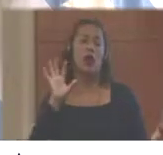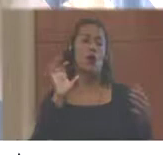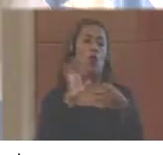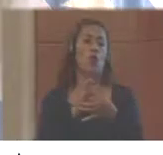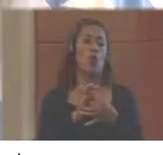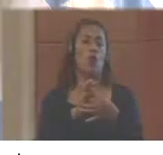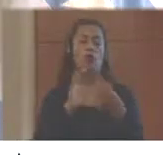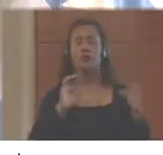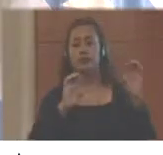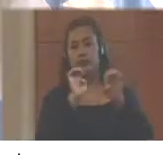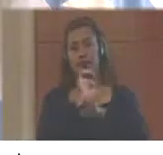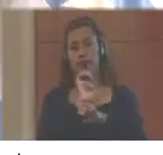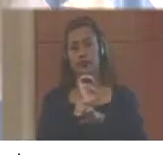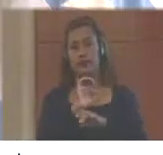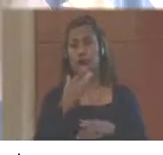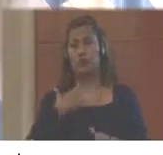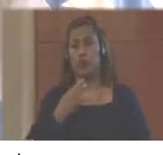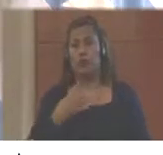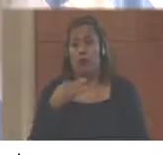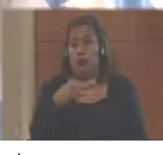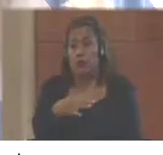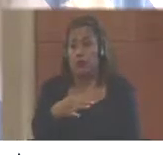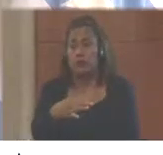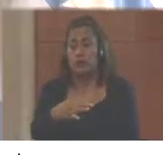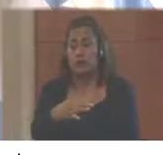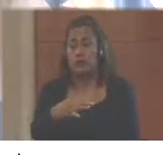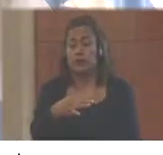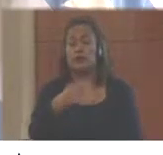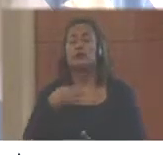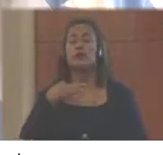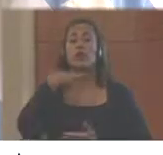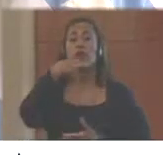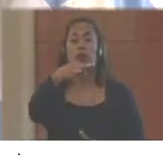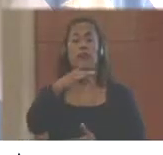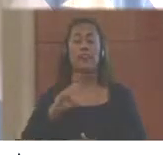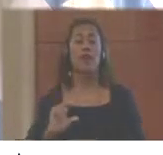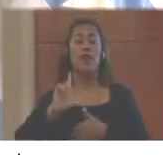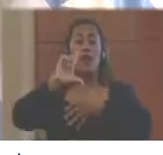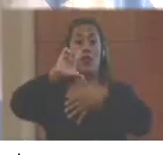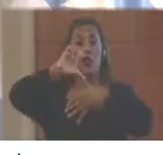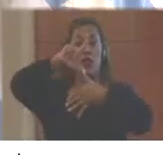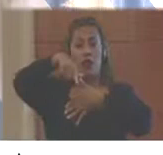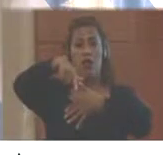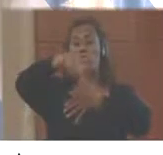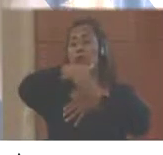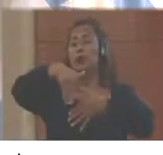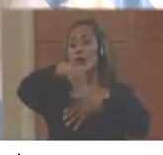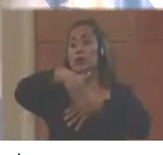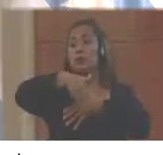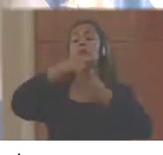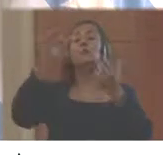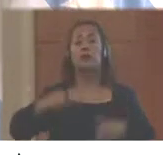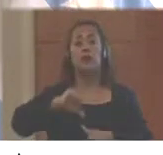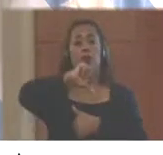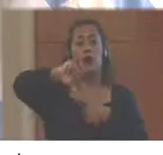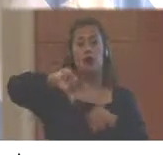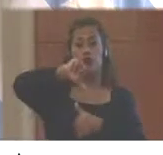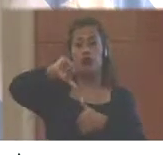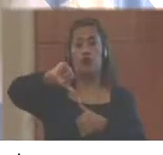Caribbean on the Bureau of the PrepCom for the Third World Conference on